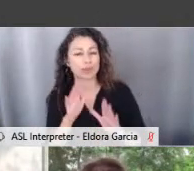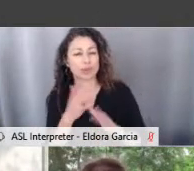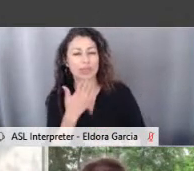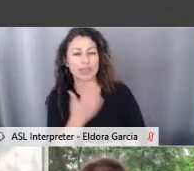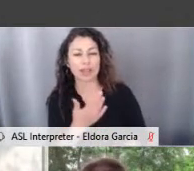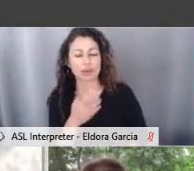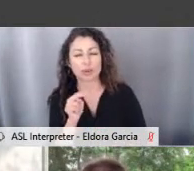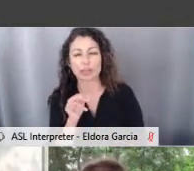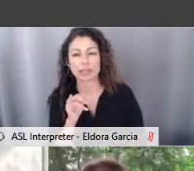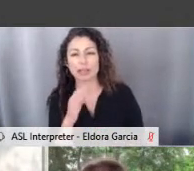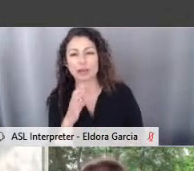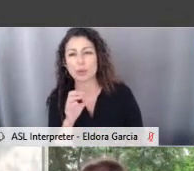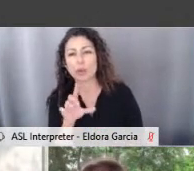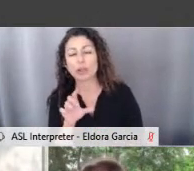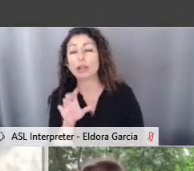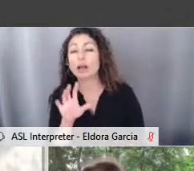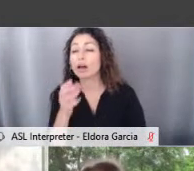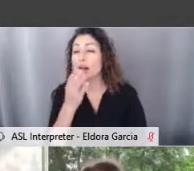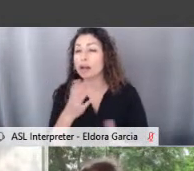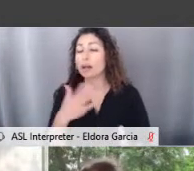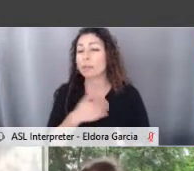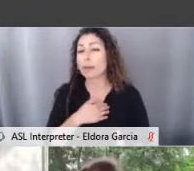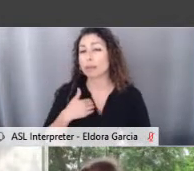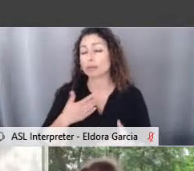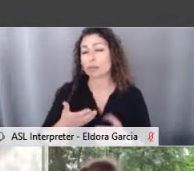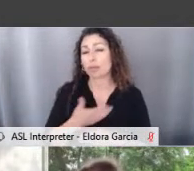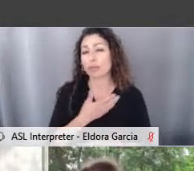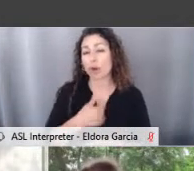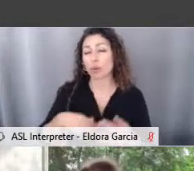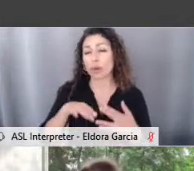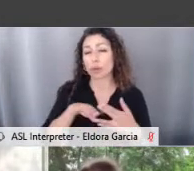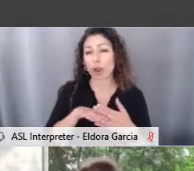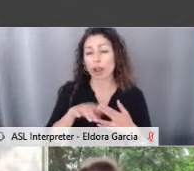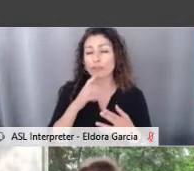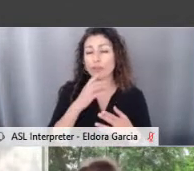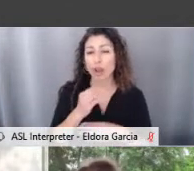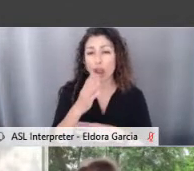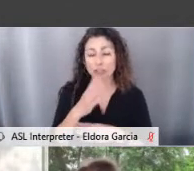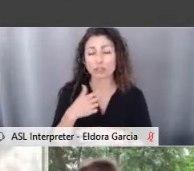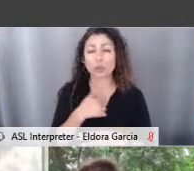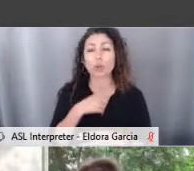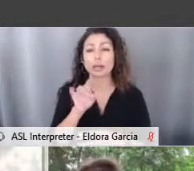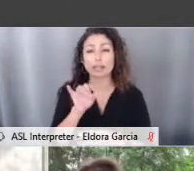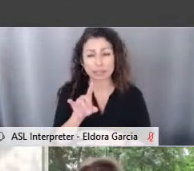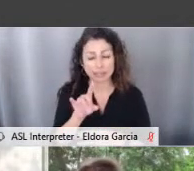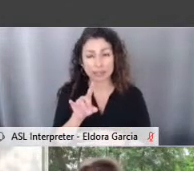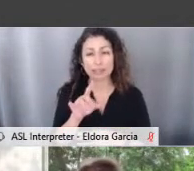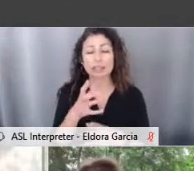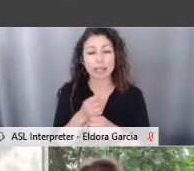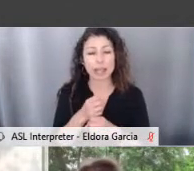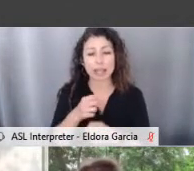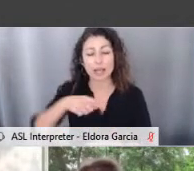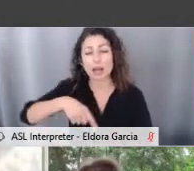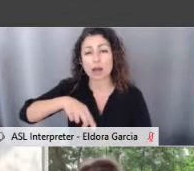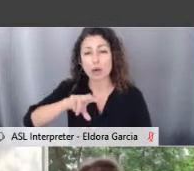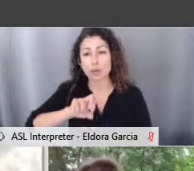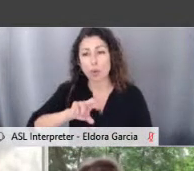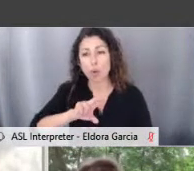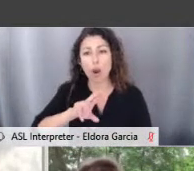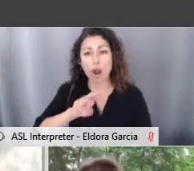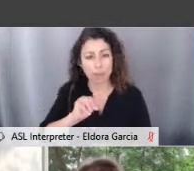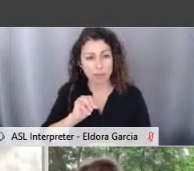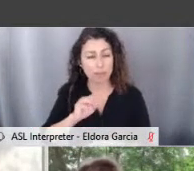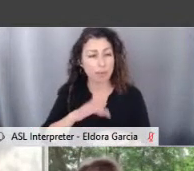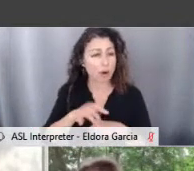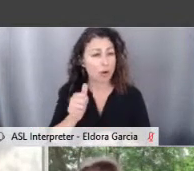Nicole. Members, before we break for lunch, we did achieve a quorum earlier today,